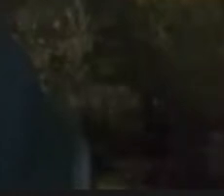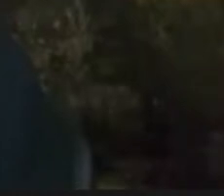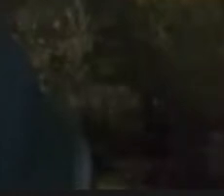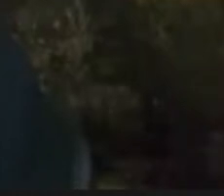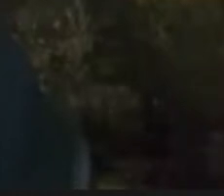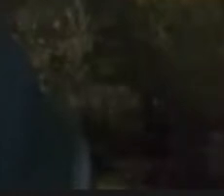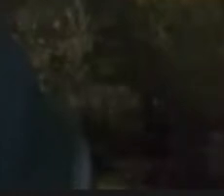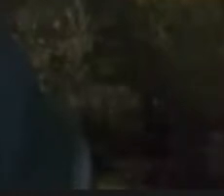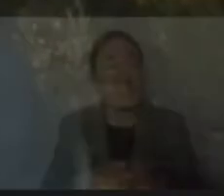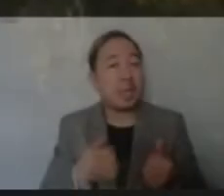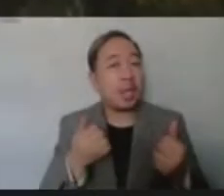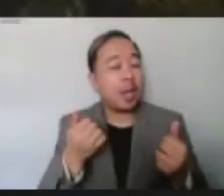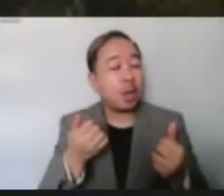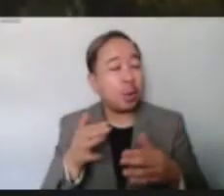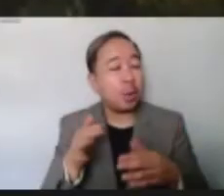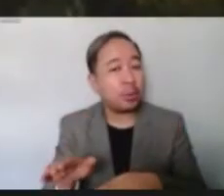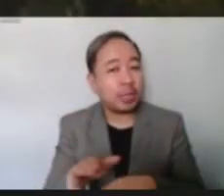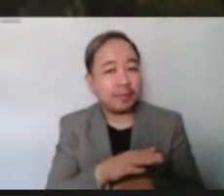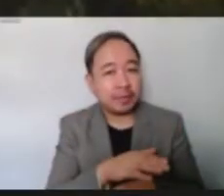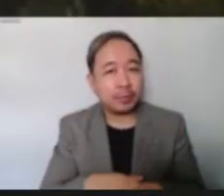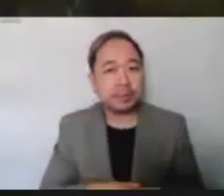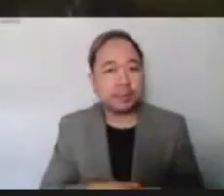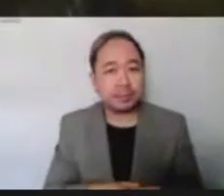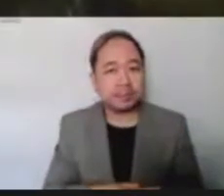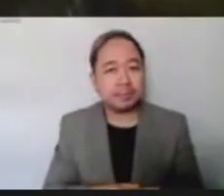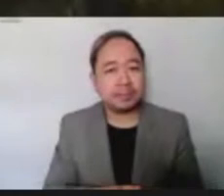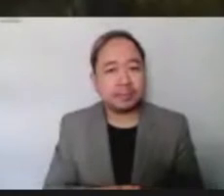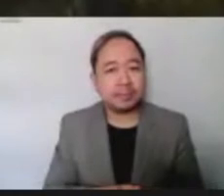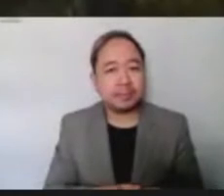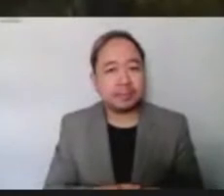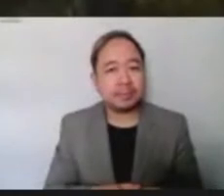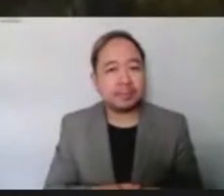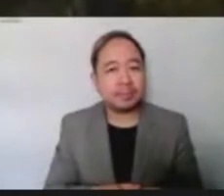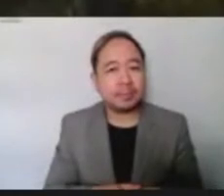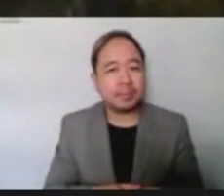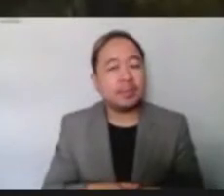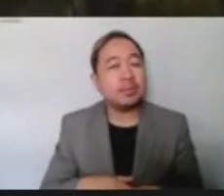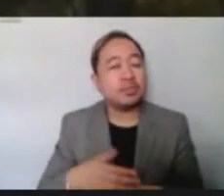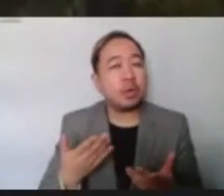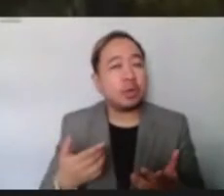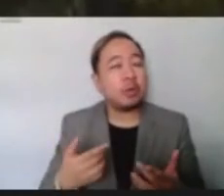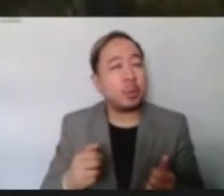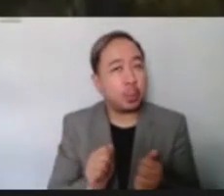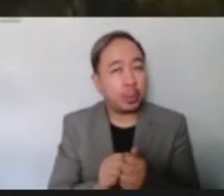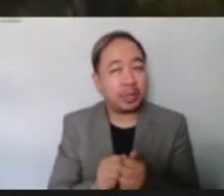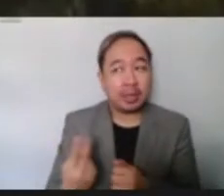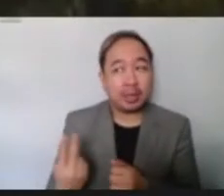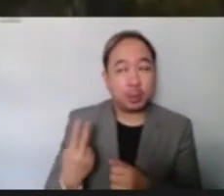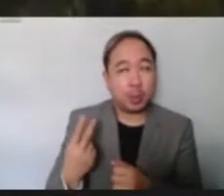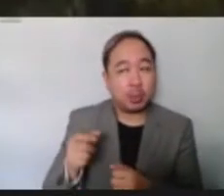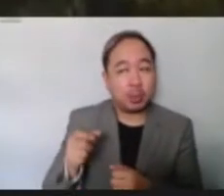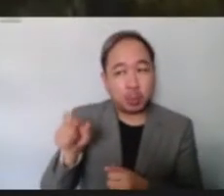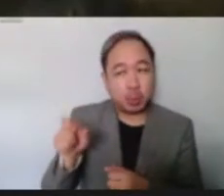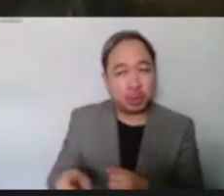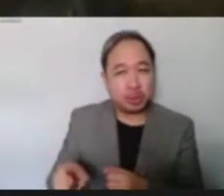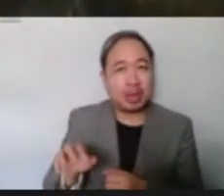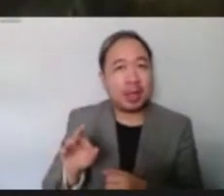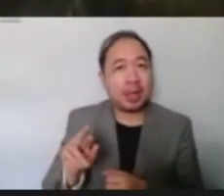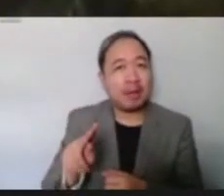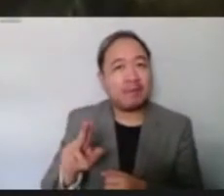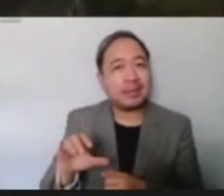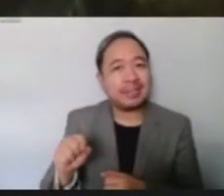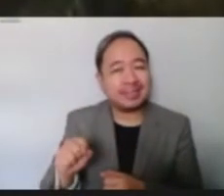good afternoon my name is and together with Francis agual we're leading the negotiation of a global